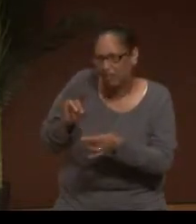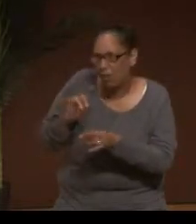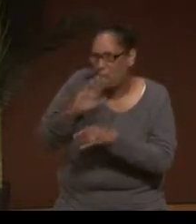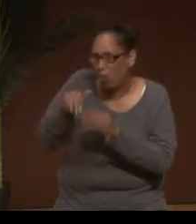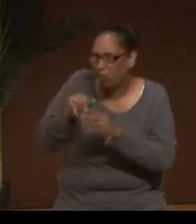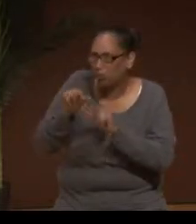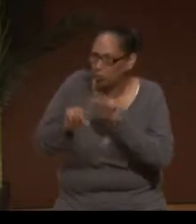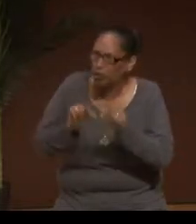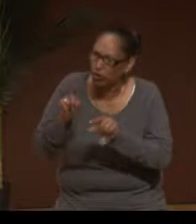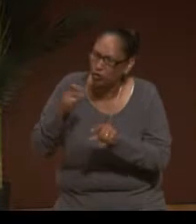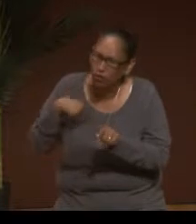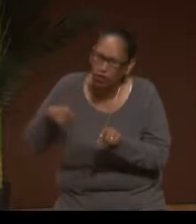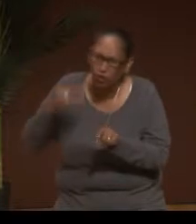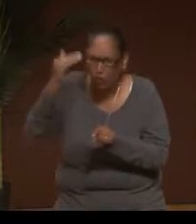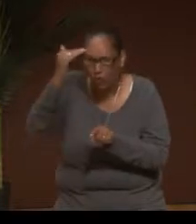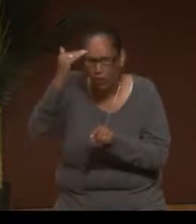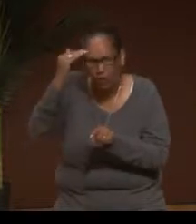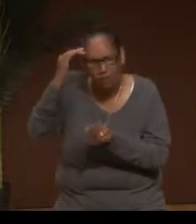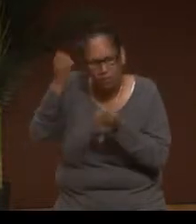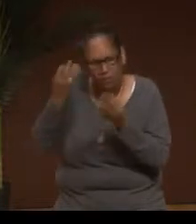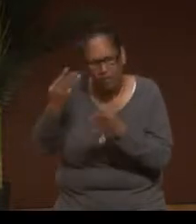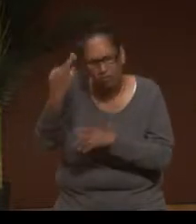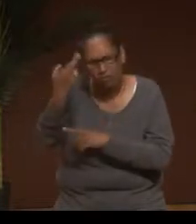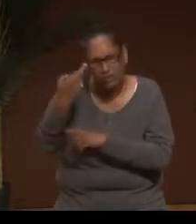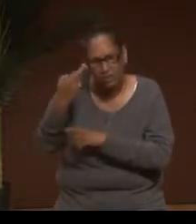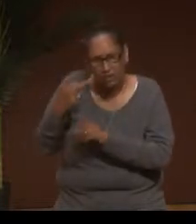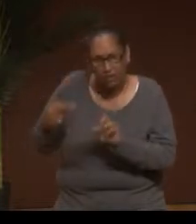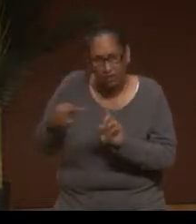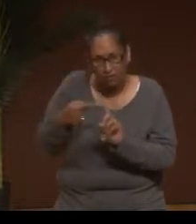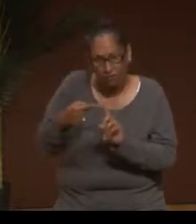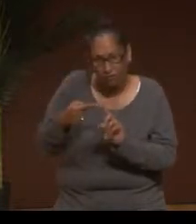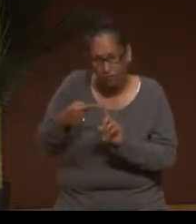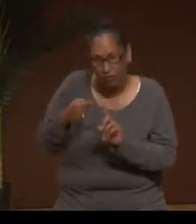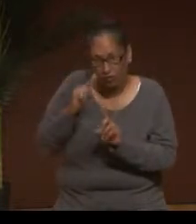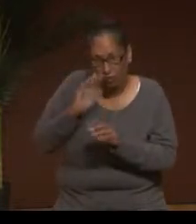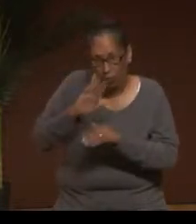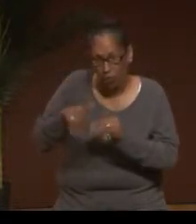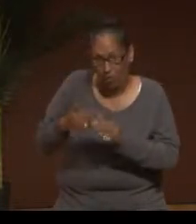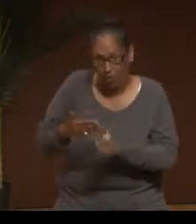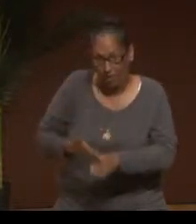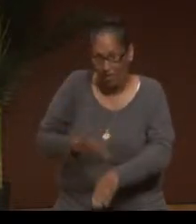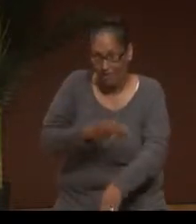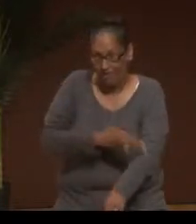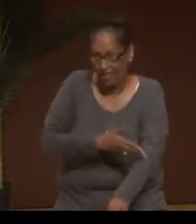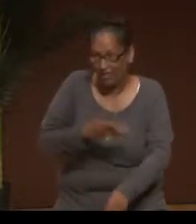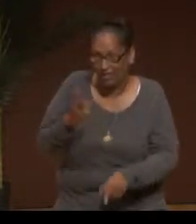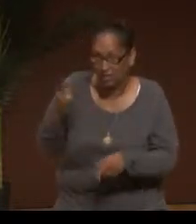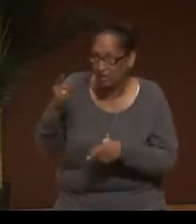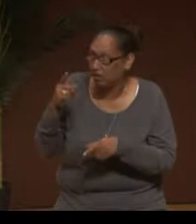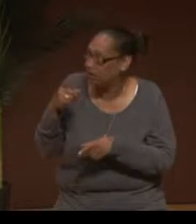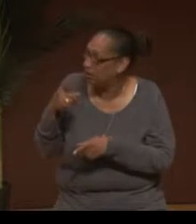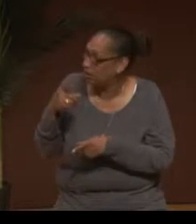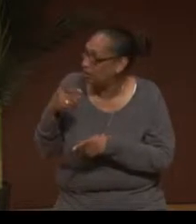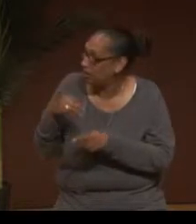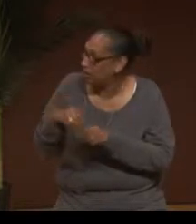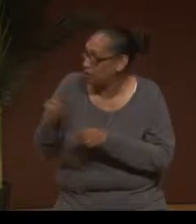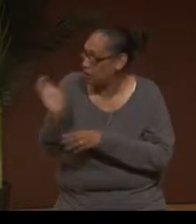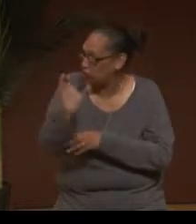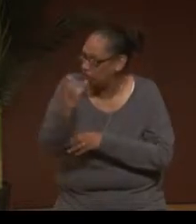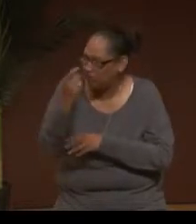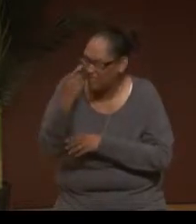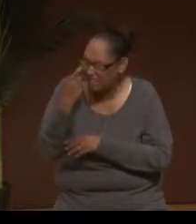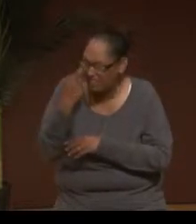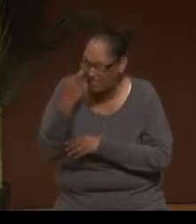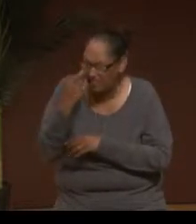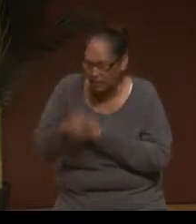for several reasons. First, for all the advances that have been made in genetic studies in the Caribbean in recent years, this field